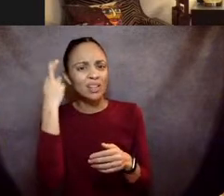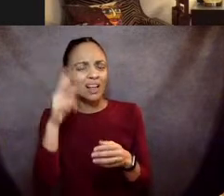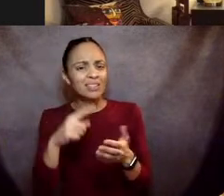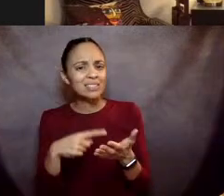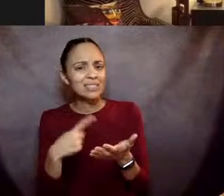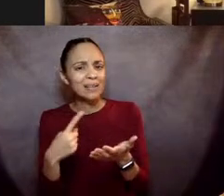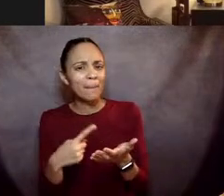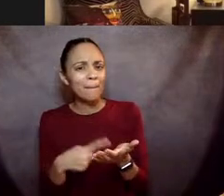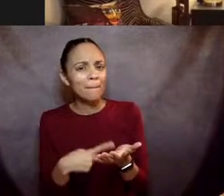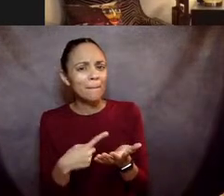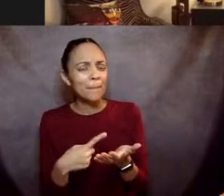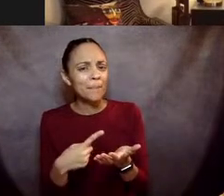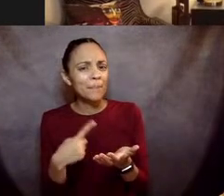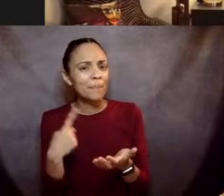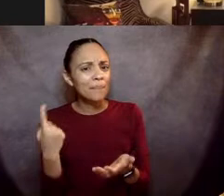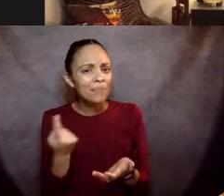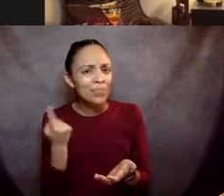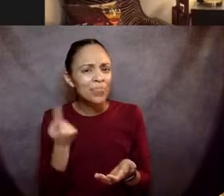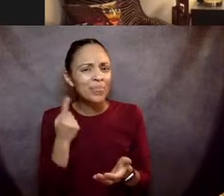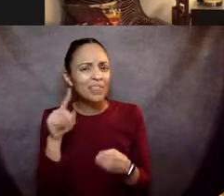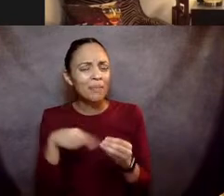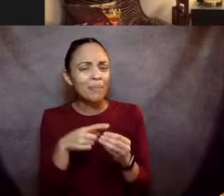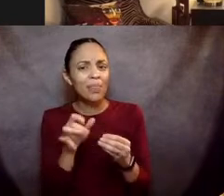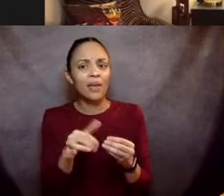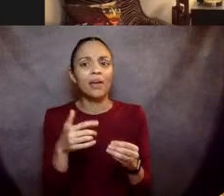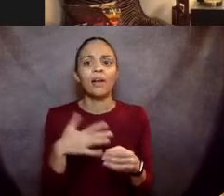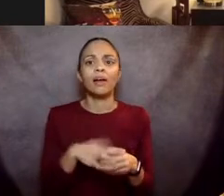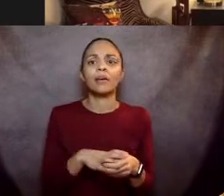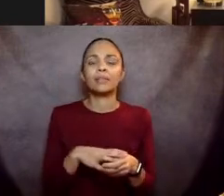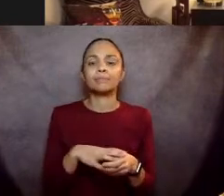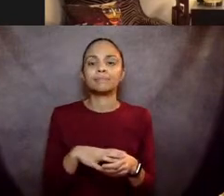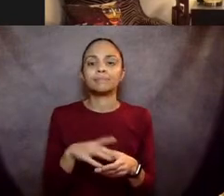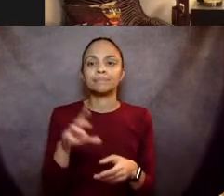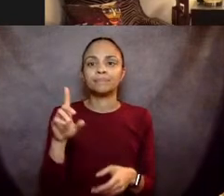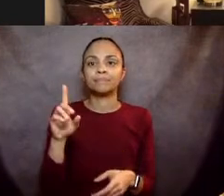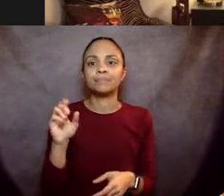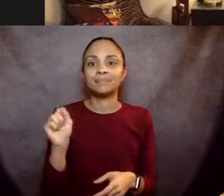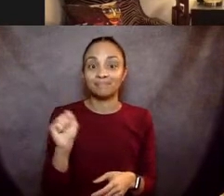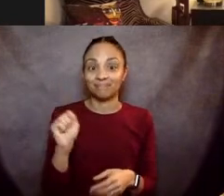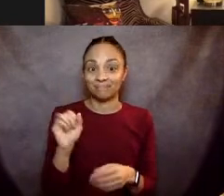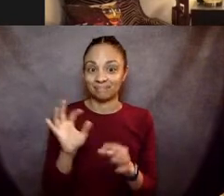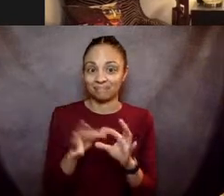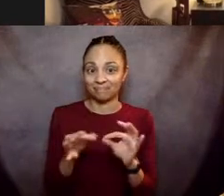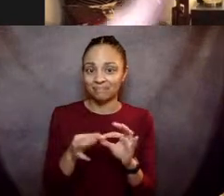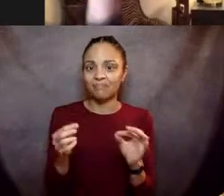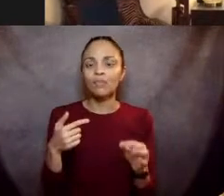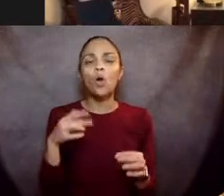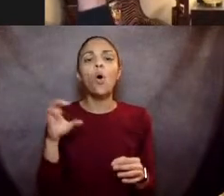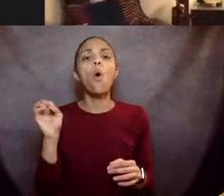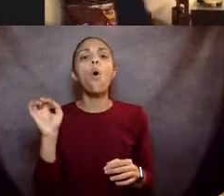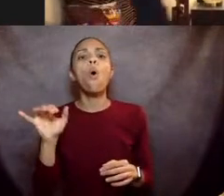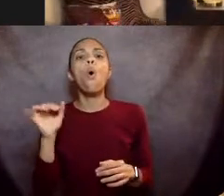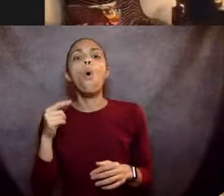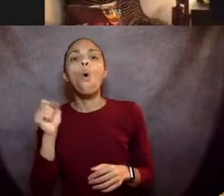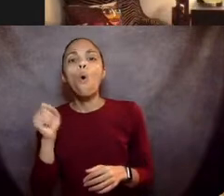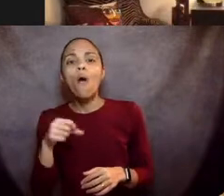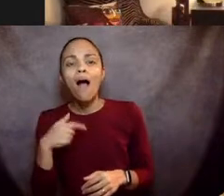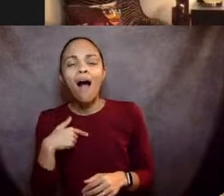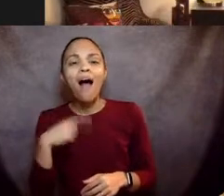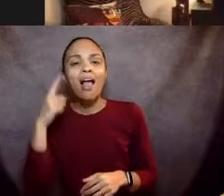I do remember it. Yeah, we did I think Sharron did a gesture. Yeah, and you know, we started, you